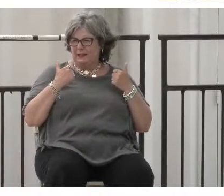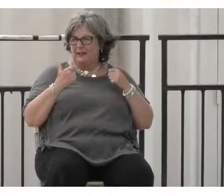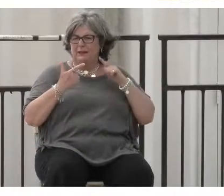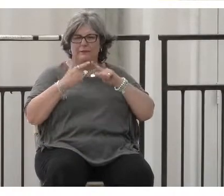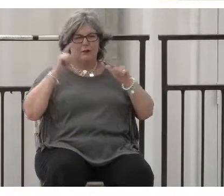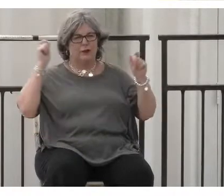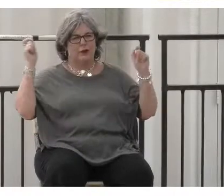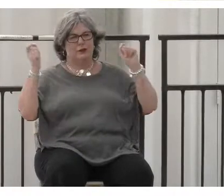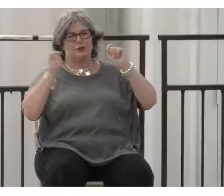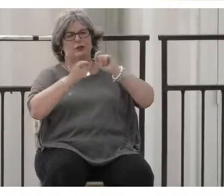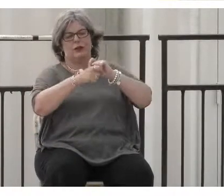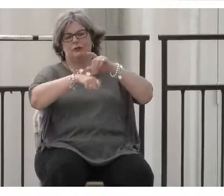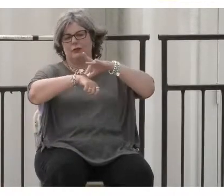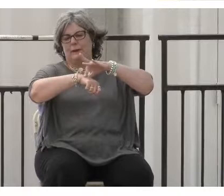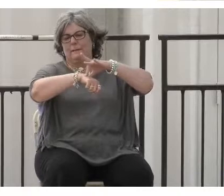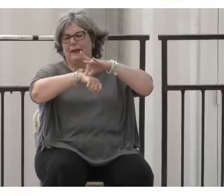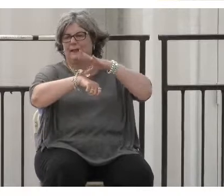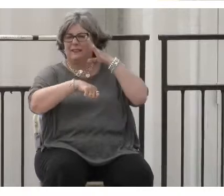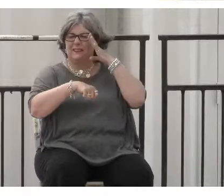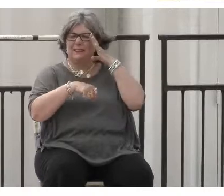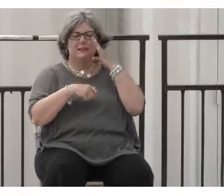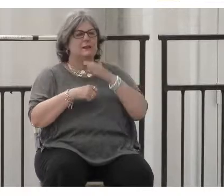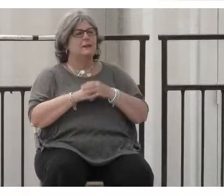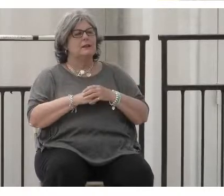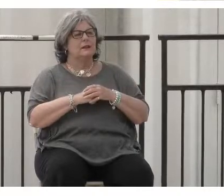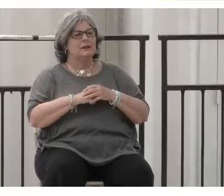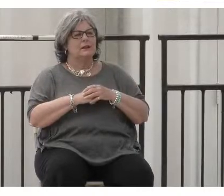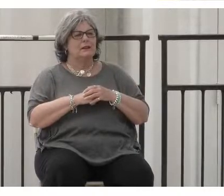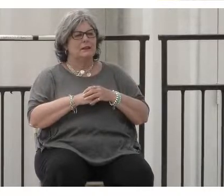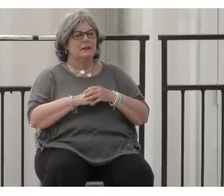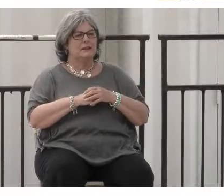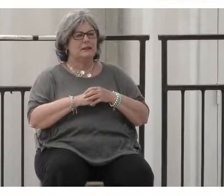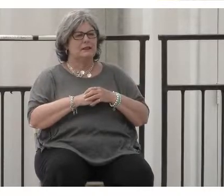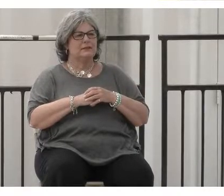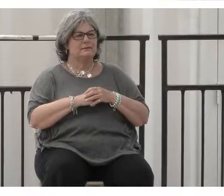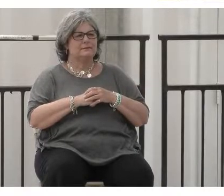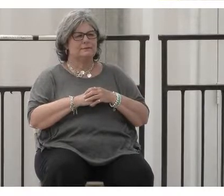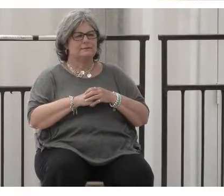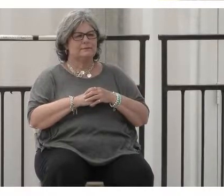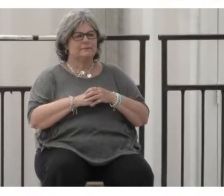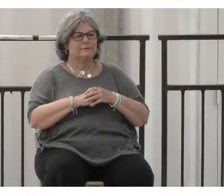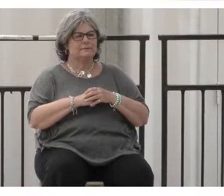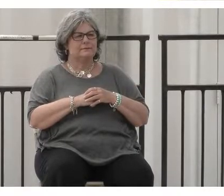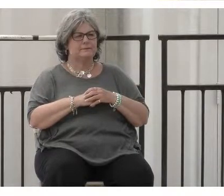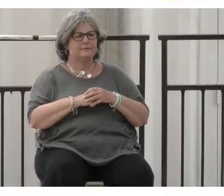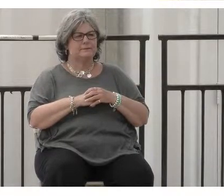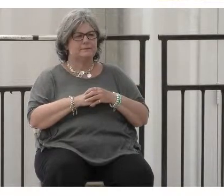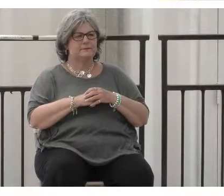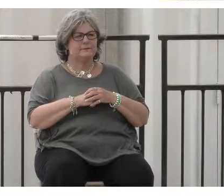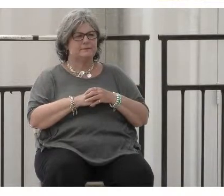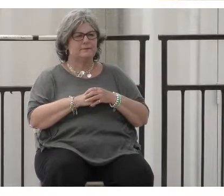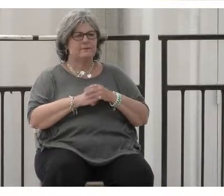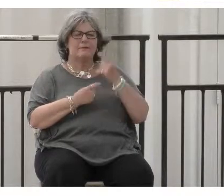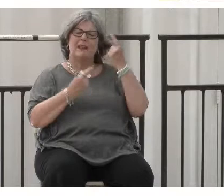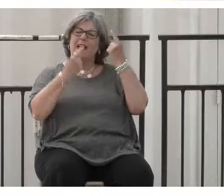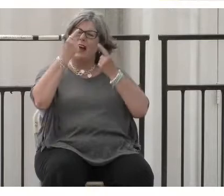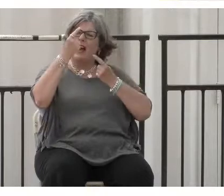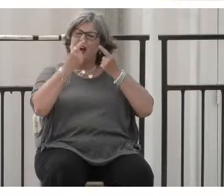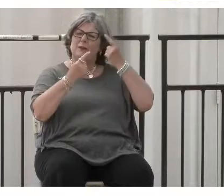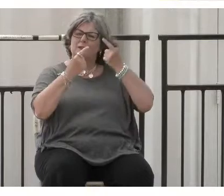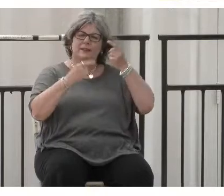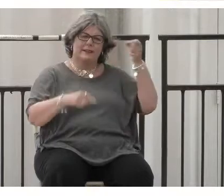a Changing Planet. So we would like to start our conversation, but I was just thinking when I was pulled in